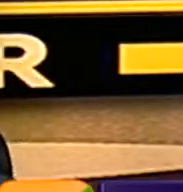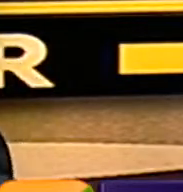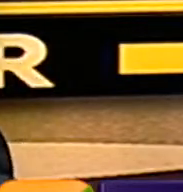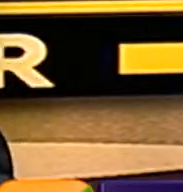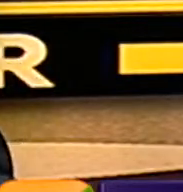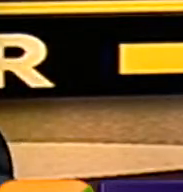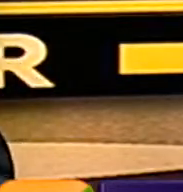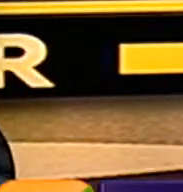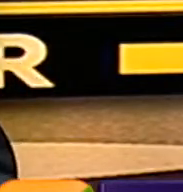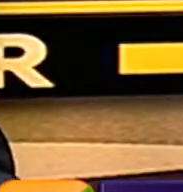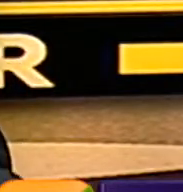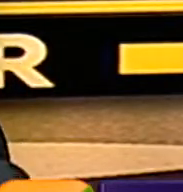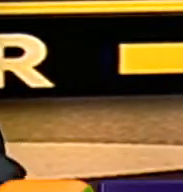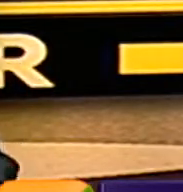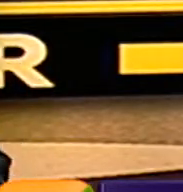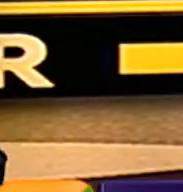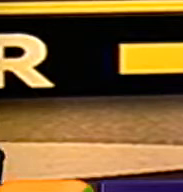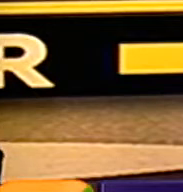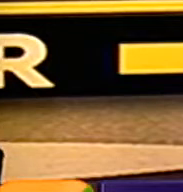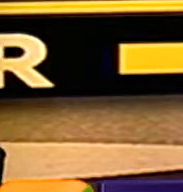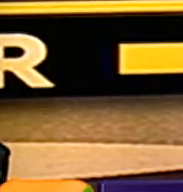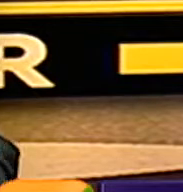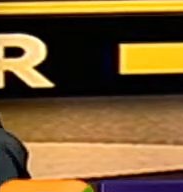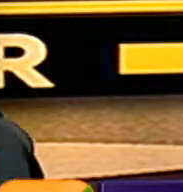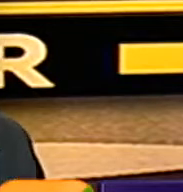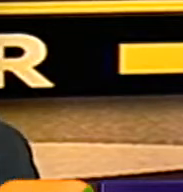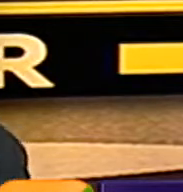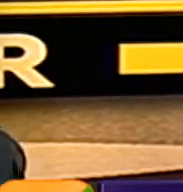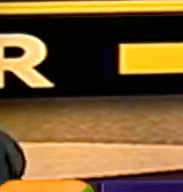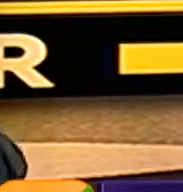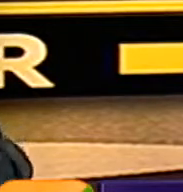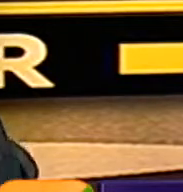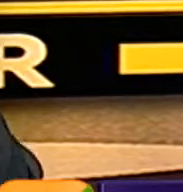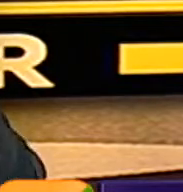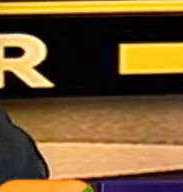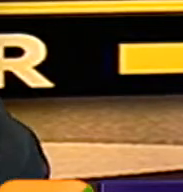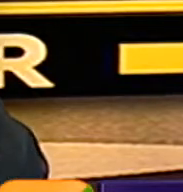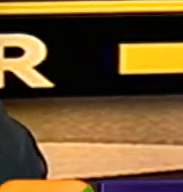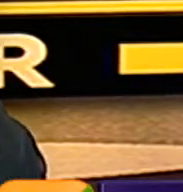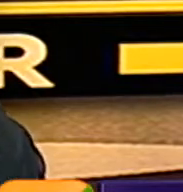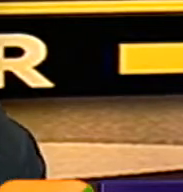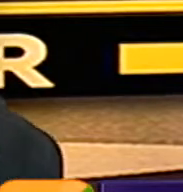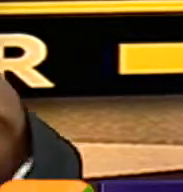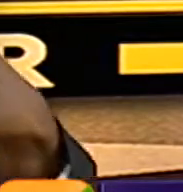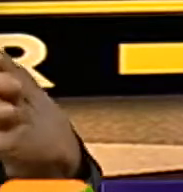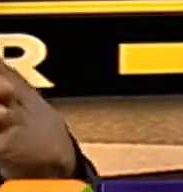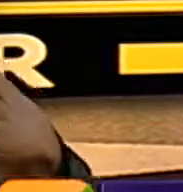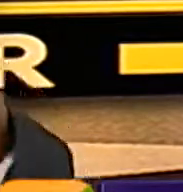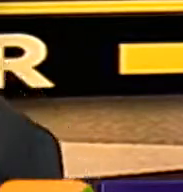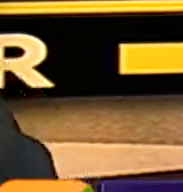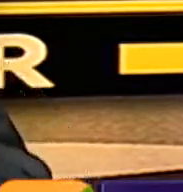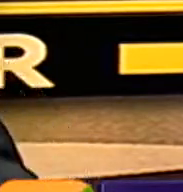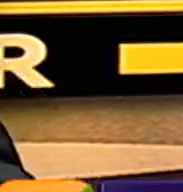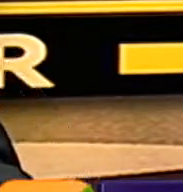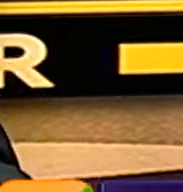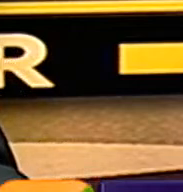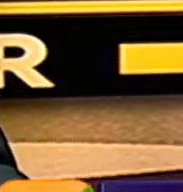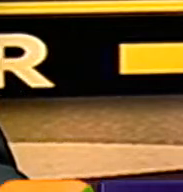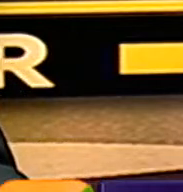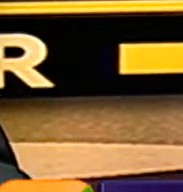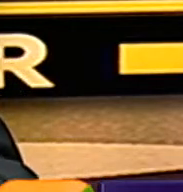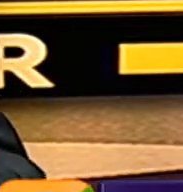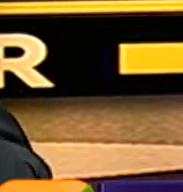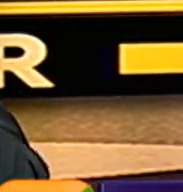generally? Secondly, the cost of land. And the cost of land is also related to urban infrastructure. Take the case of